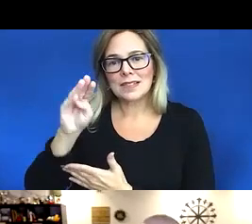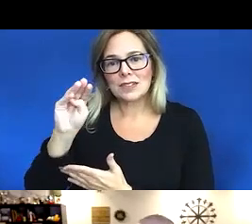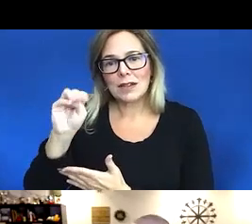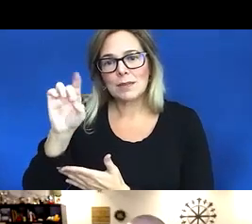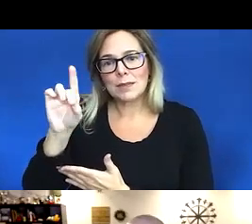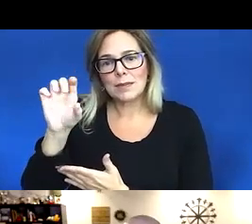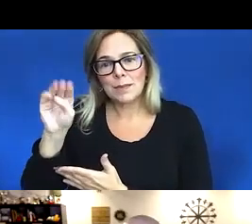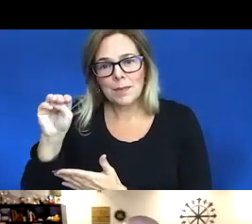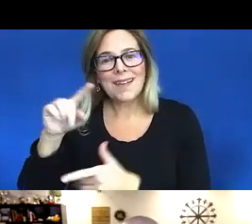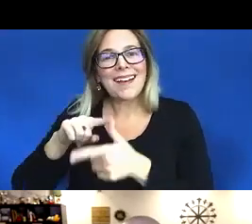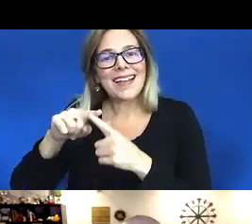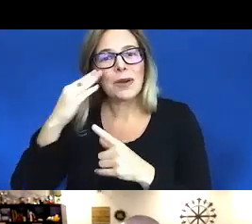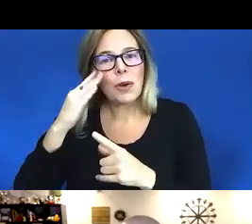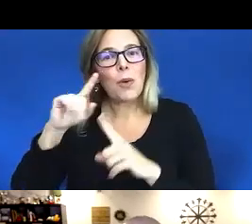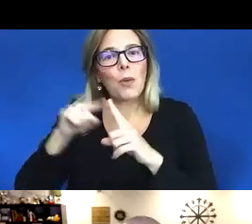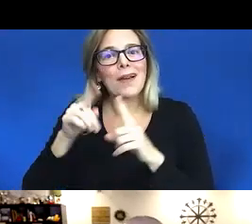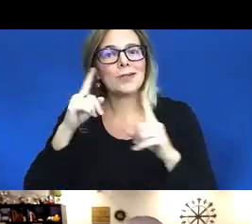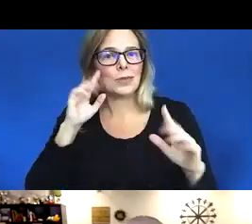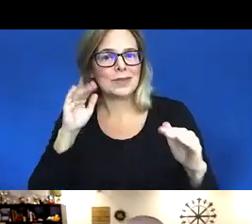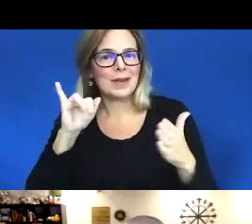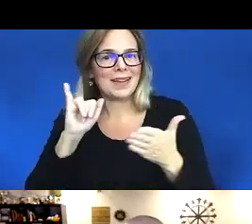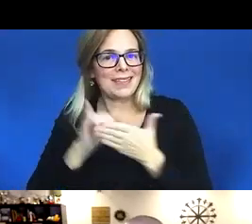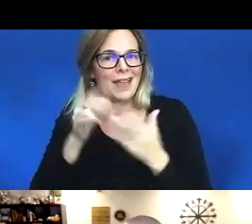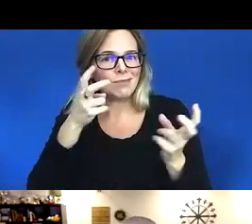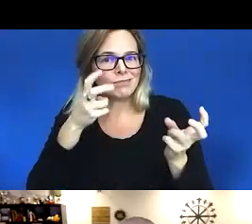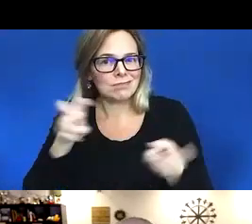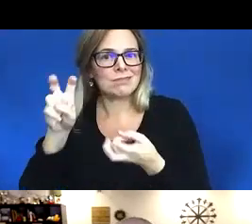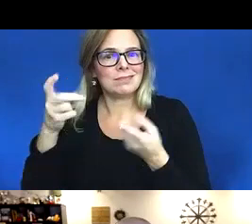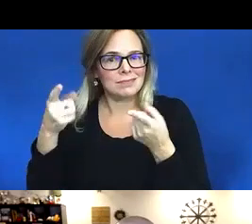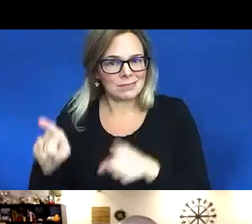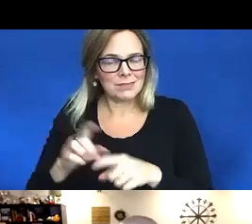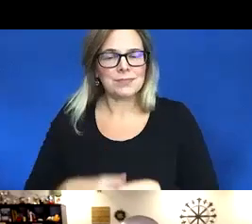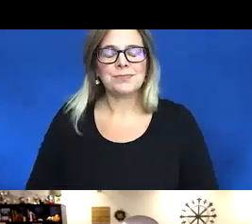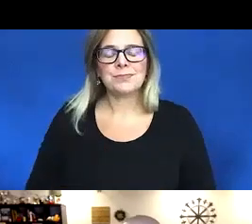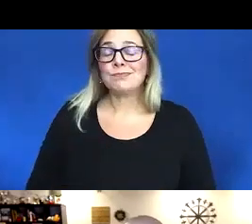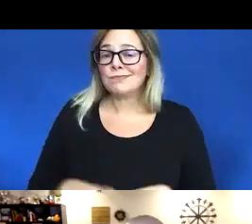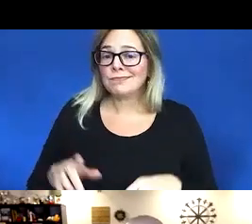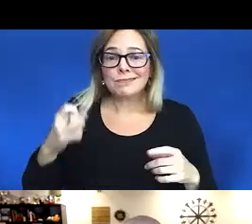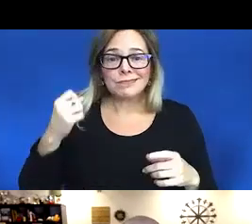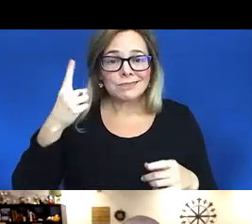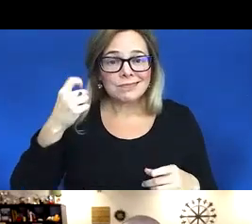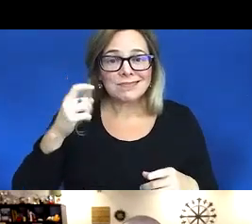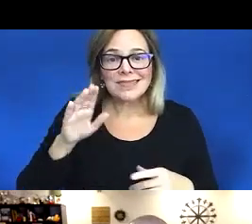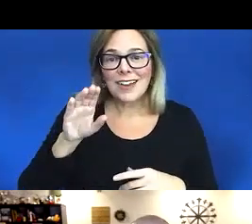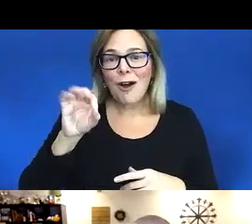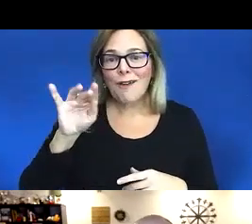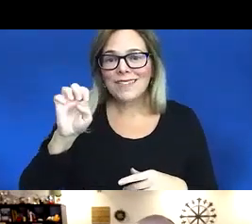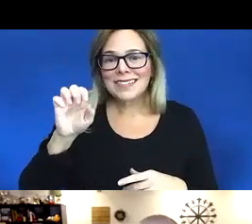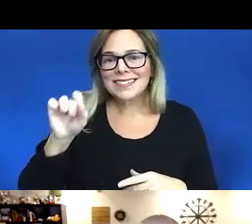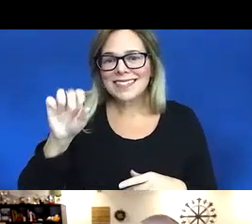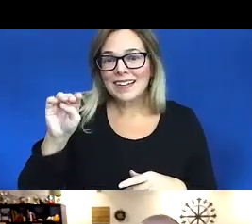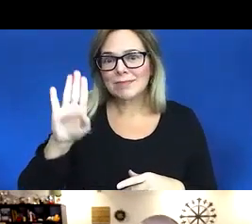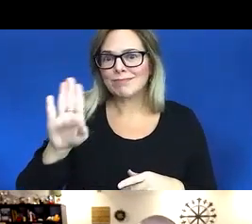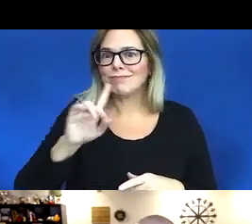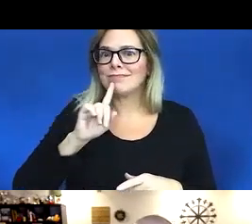so you know exactly when to expect your migration to take place. Throughout it all, office.com will be your friend to make sure all of your